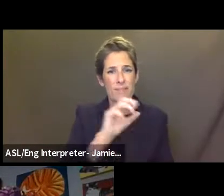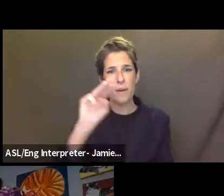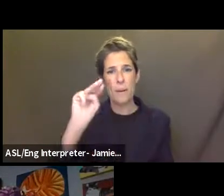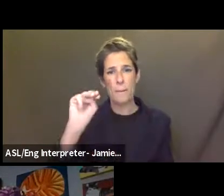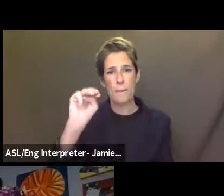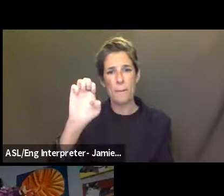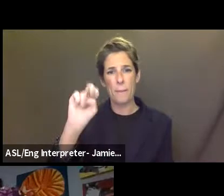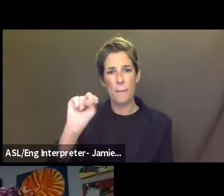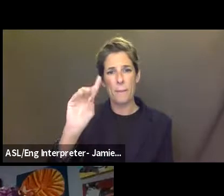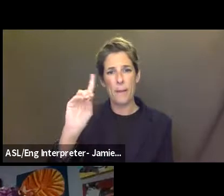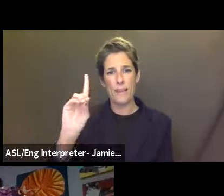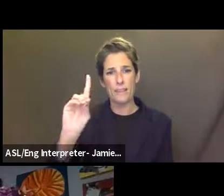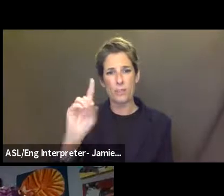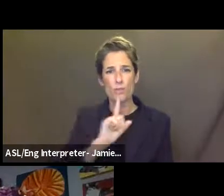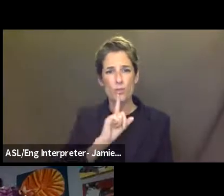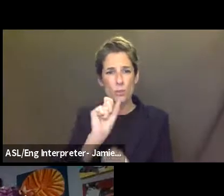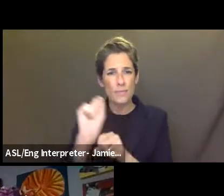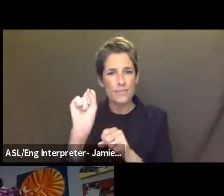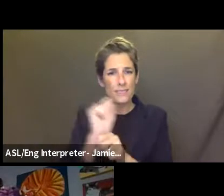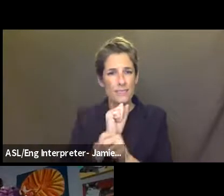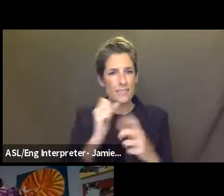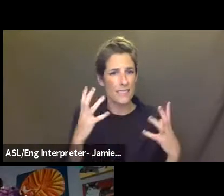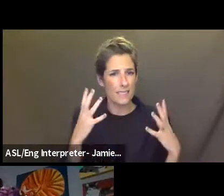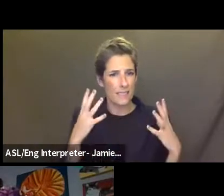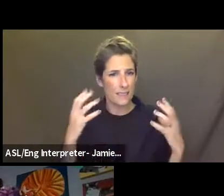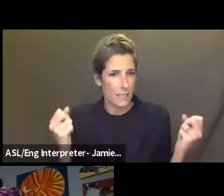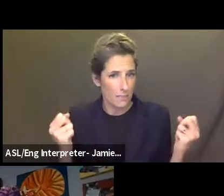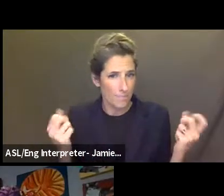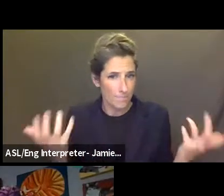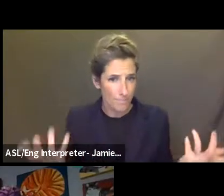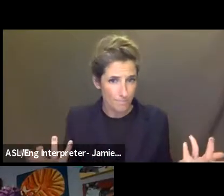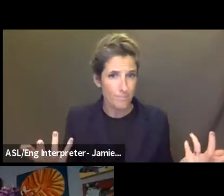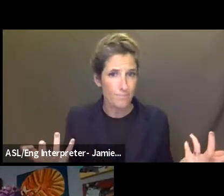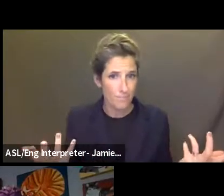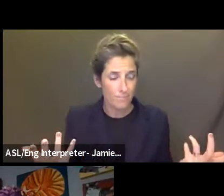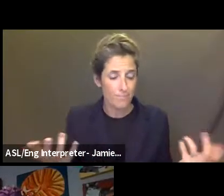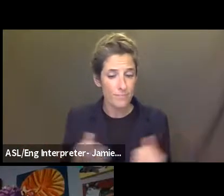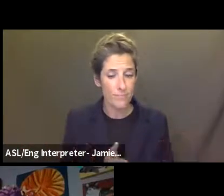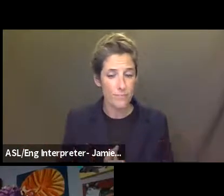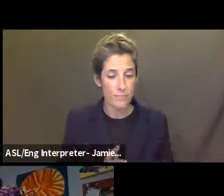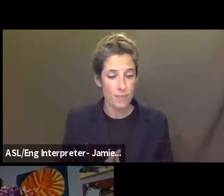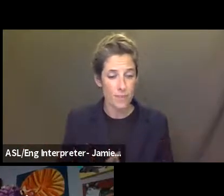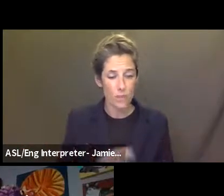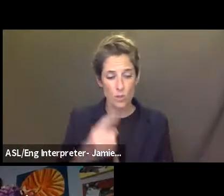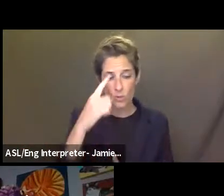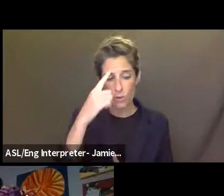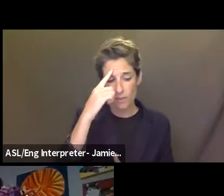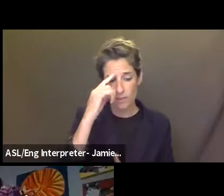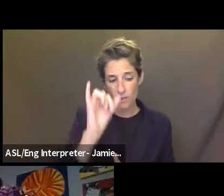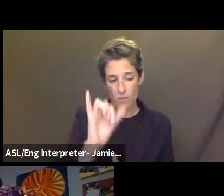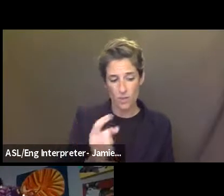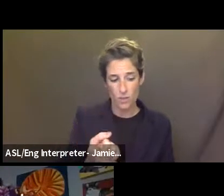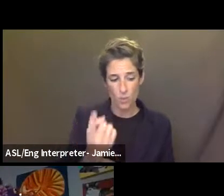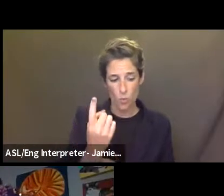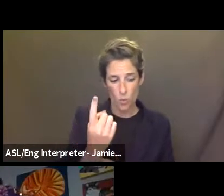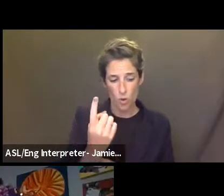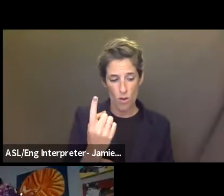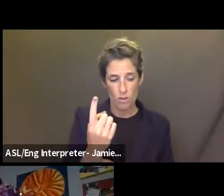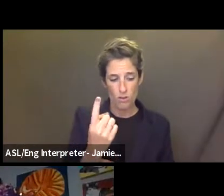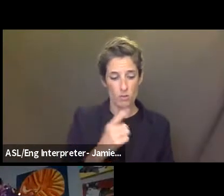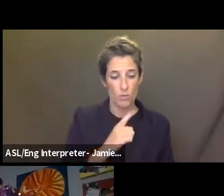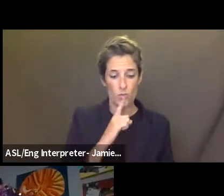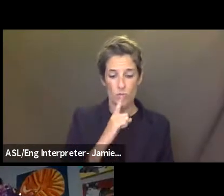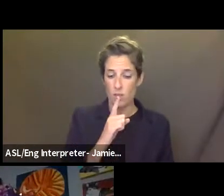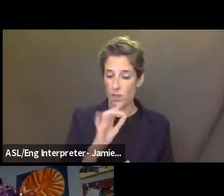or healing? So I think that's one of the really disturbing